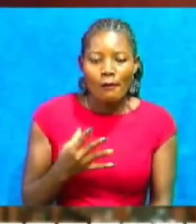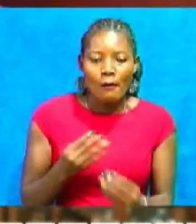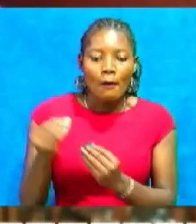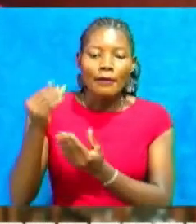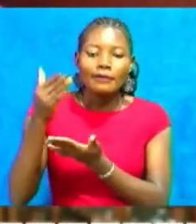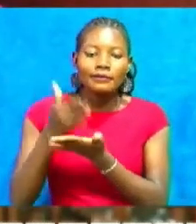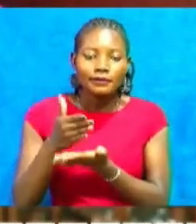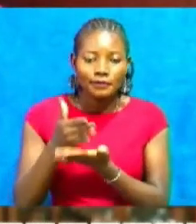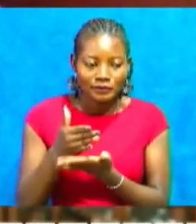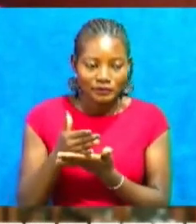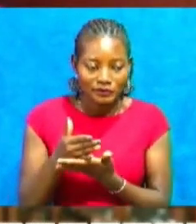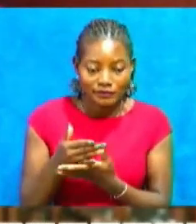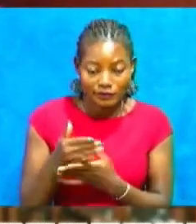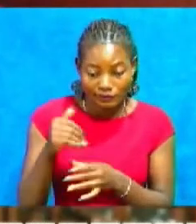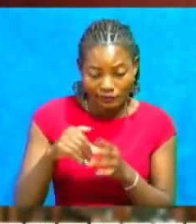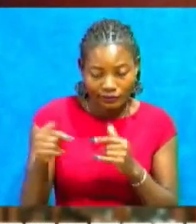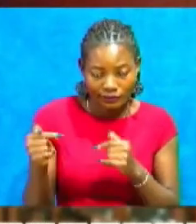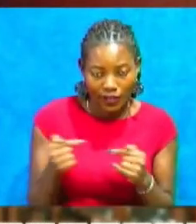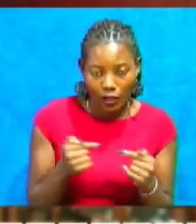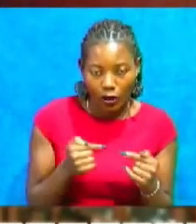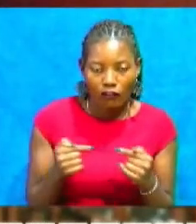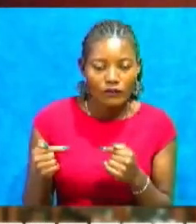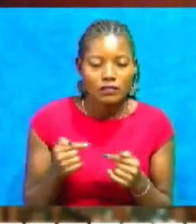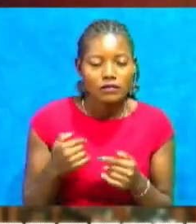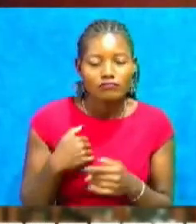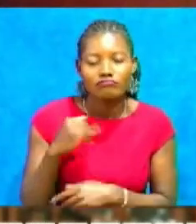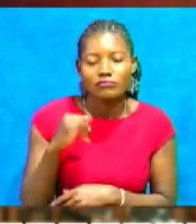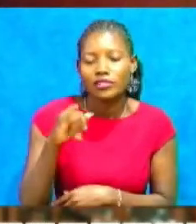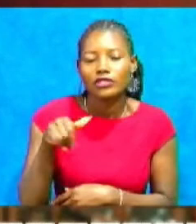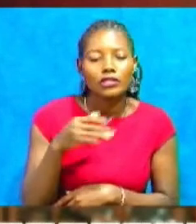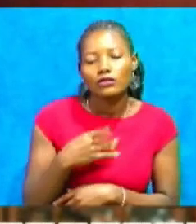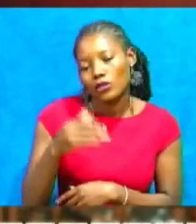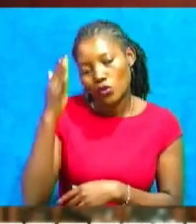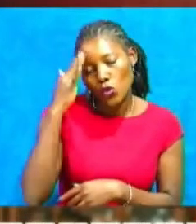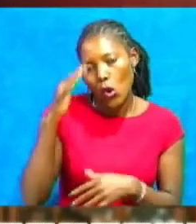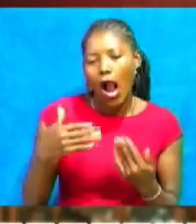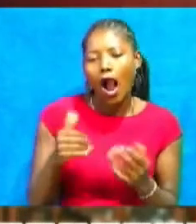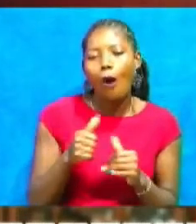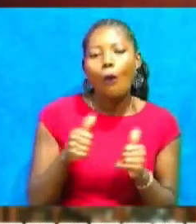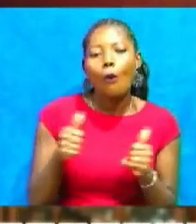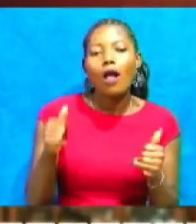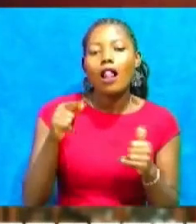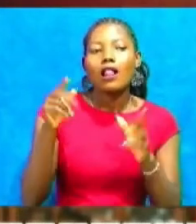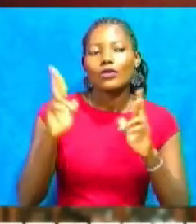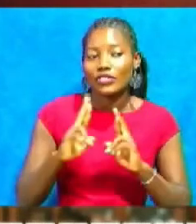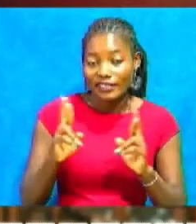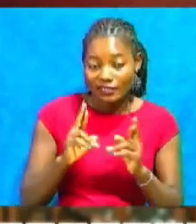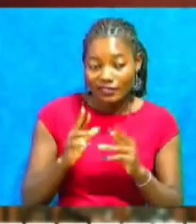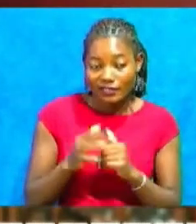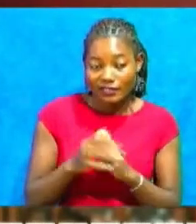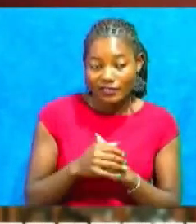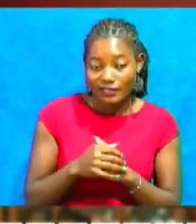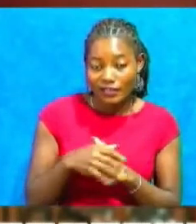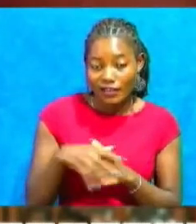inside this conflict. I just want to know how well you are equipped to, because as an ambassador you'll be